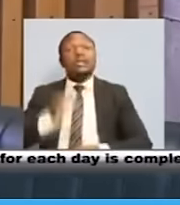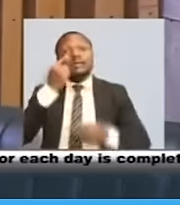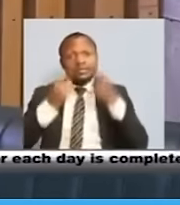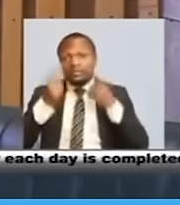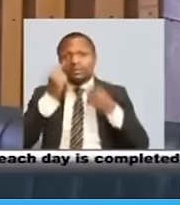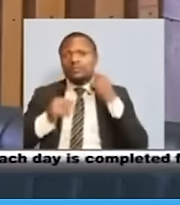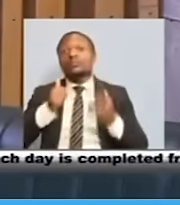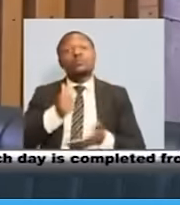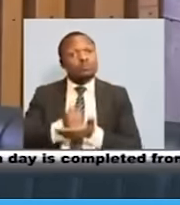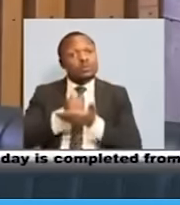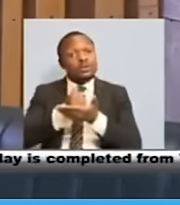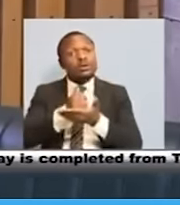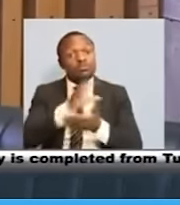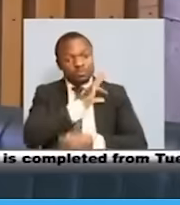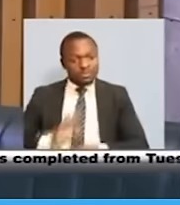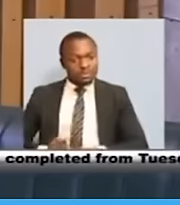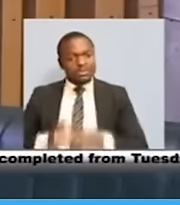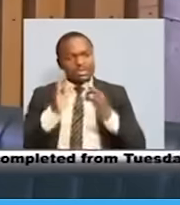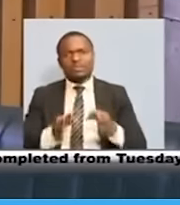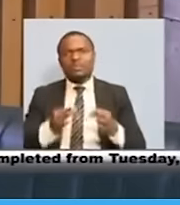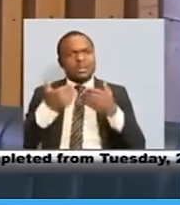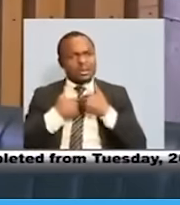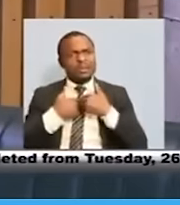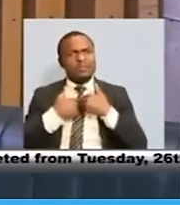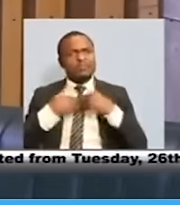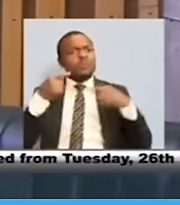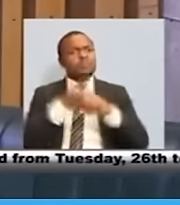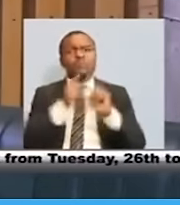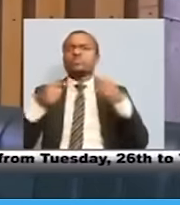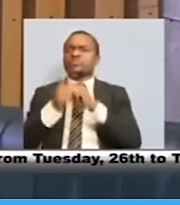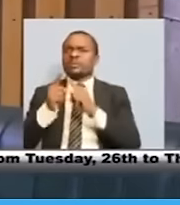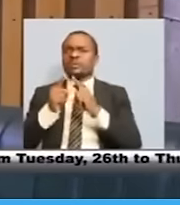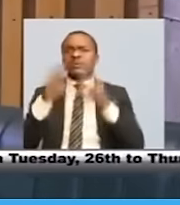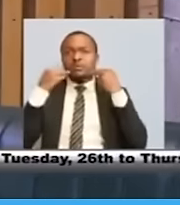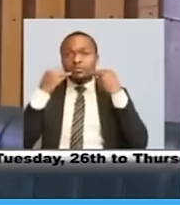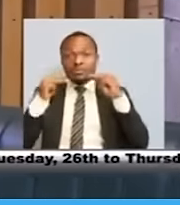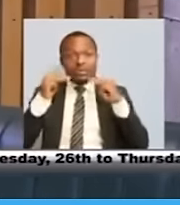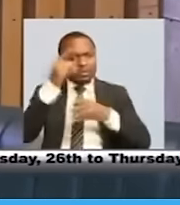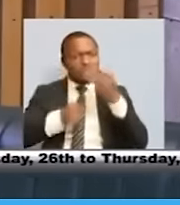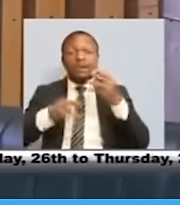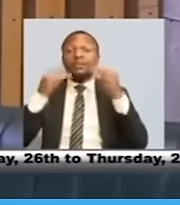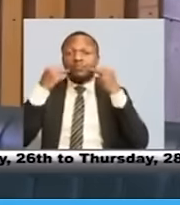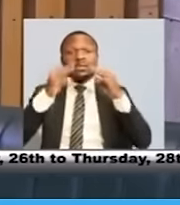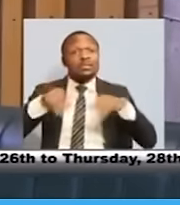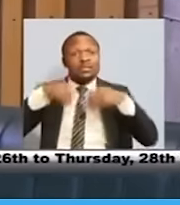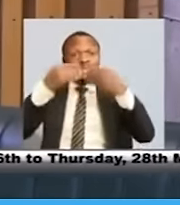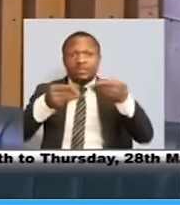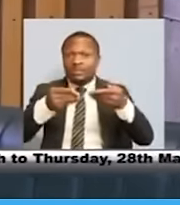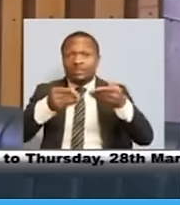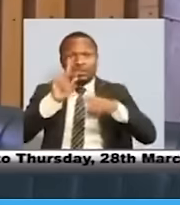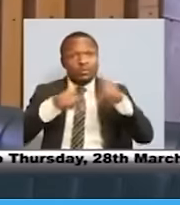food. So if we're having these conflicting statements, what message are we sending to our people who are supposed to be given